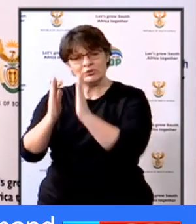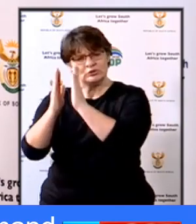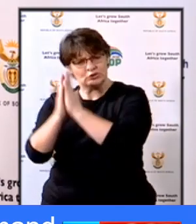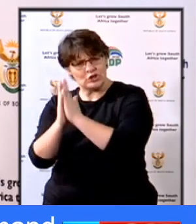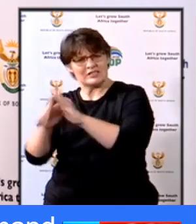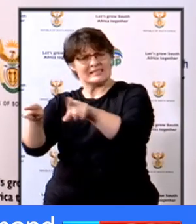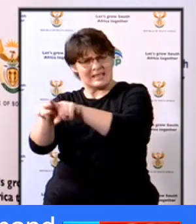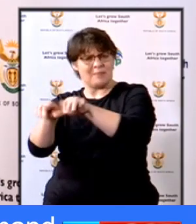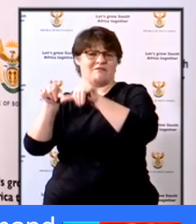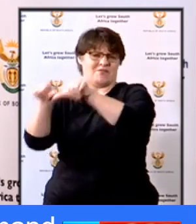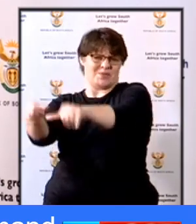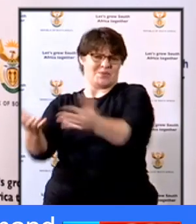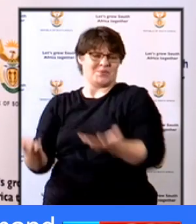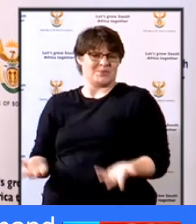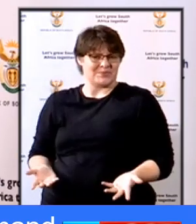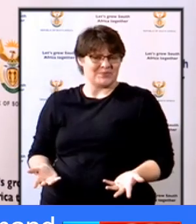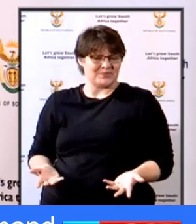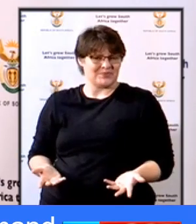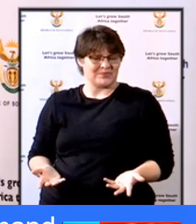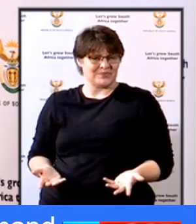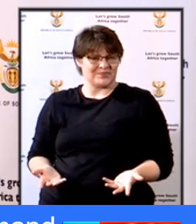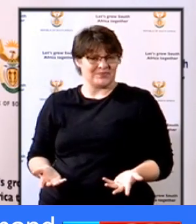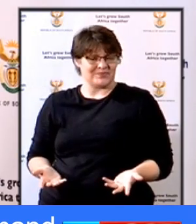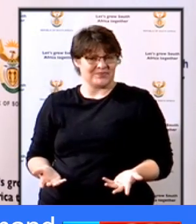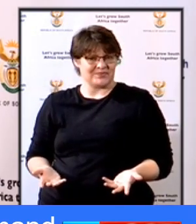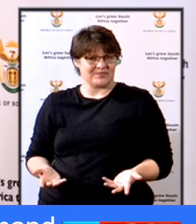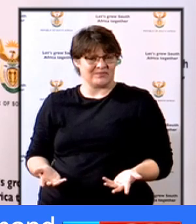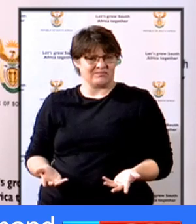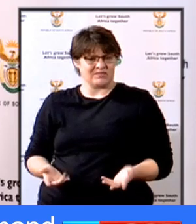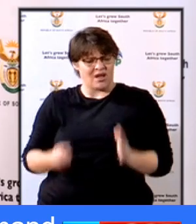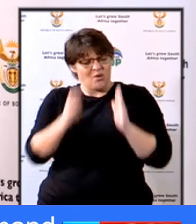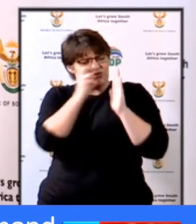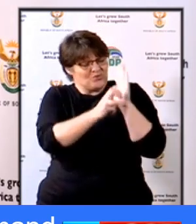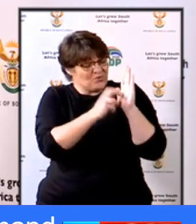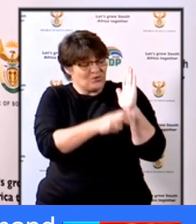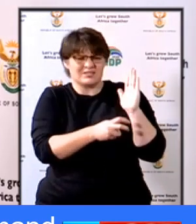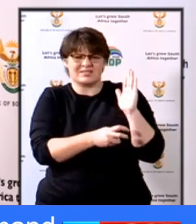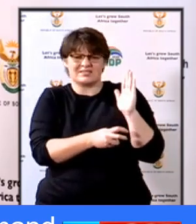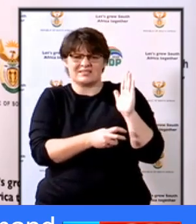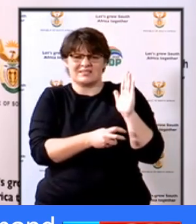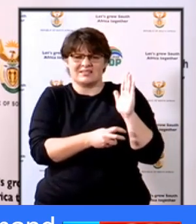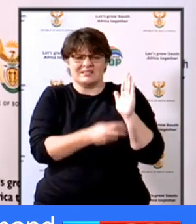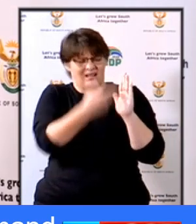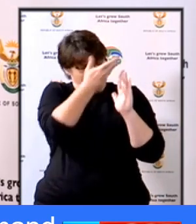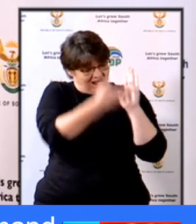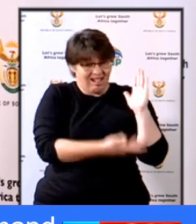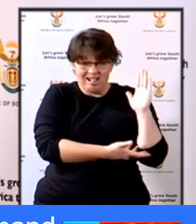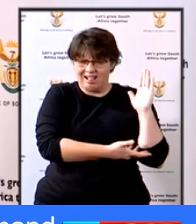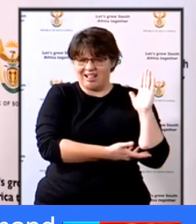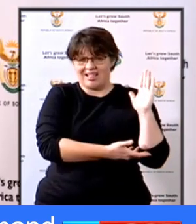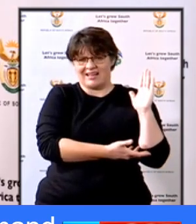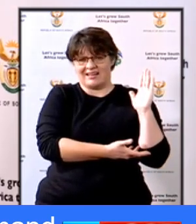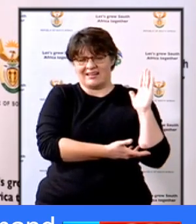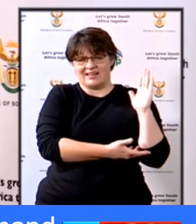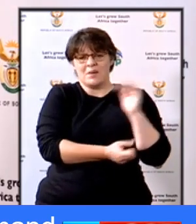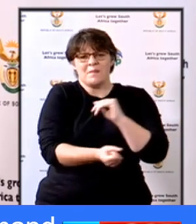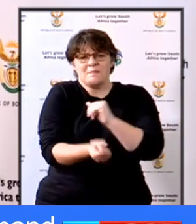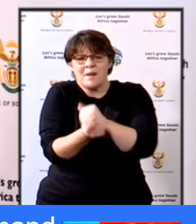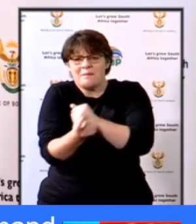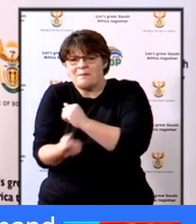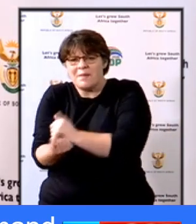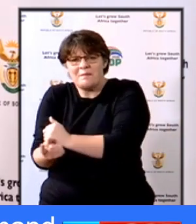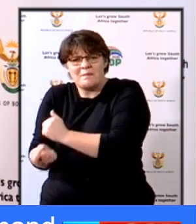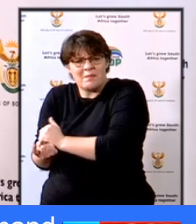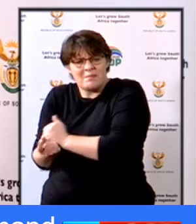churches. We believe with all these measures that we are putting in